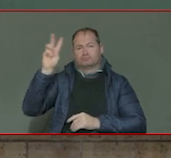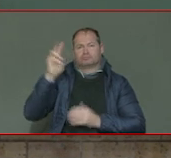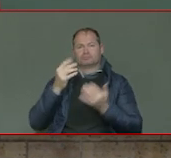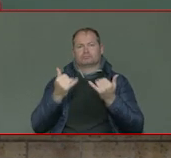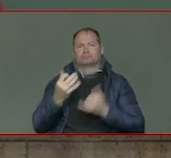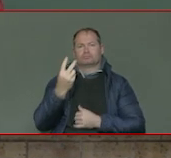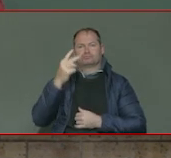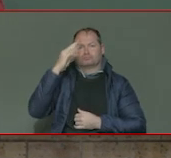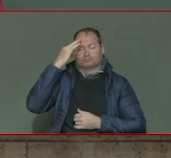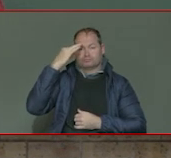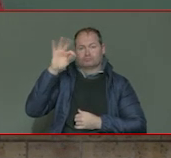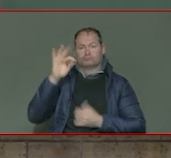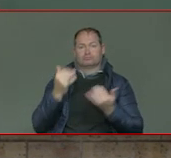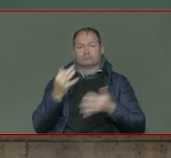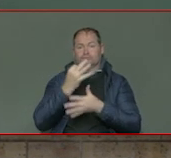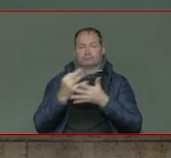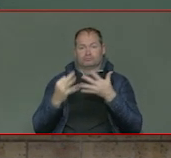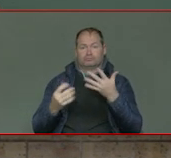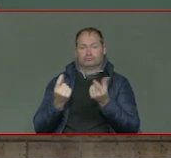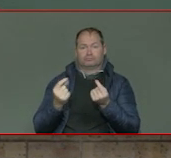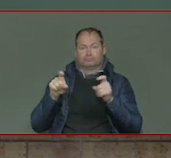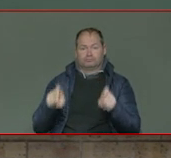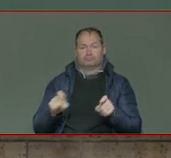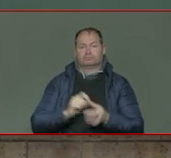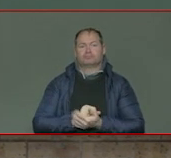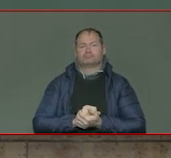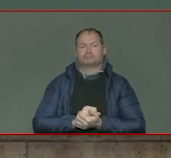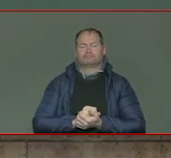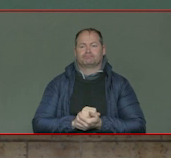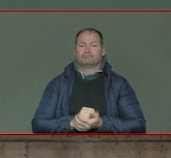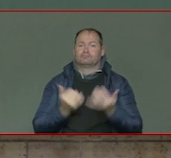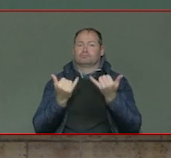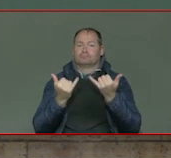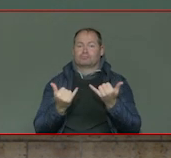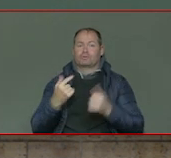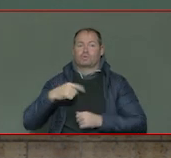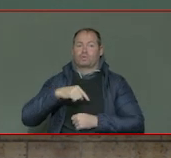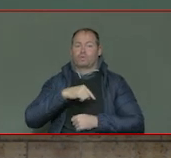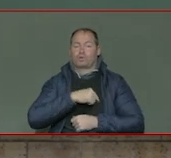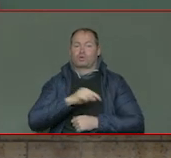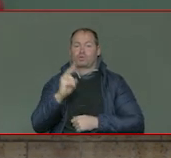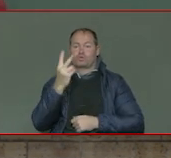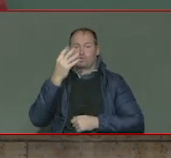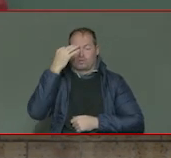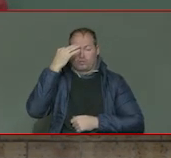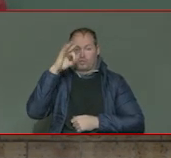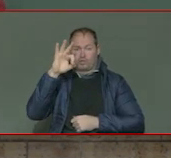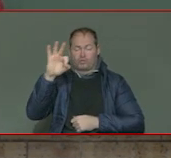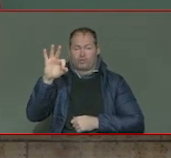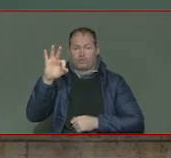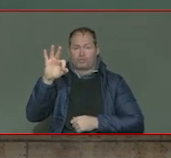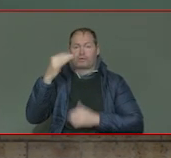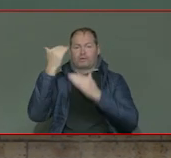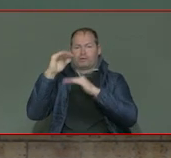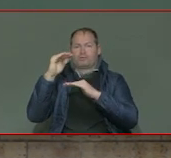that is how I need to factorize it. Now, let us use the difference of 2 cubes to work out the limit sum.